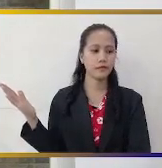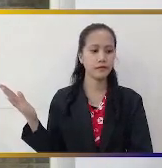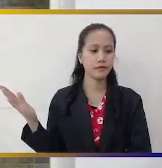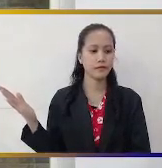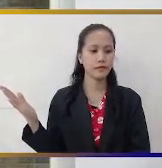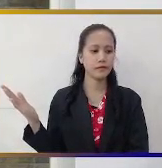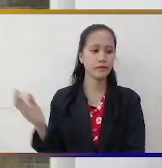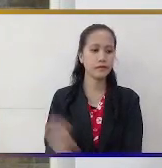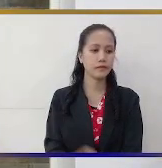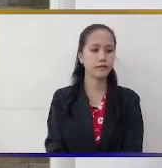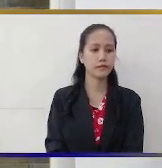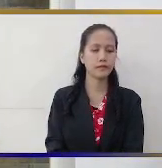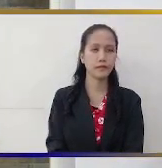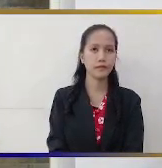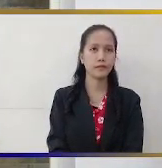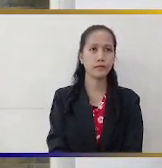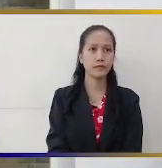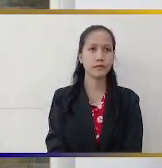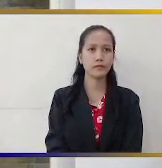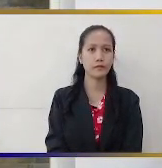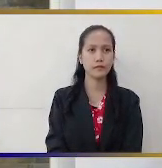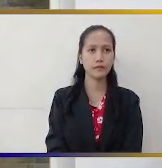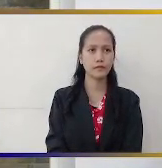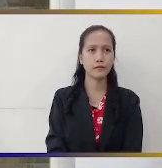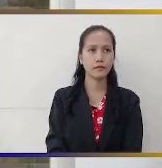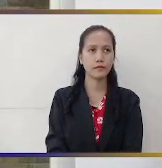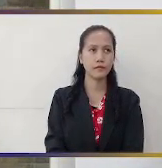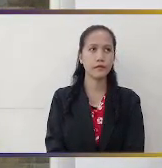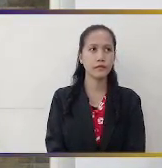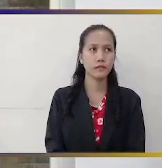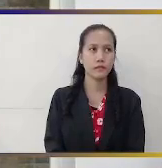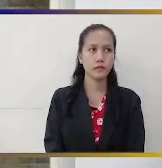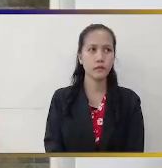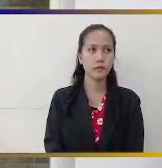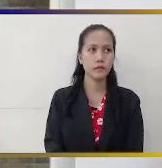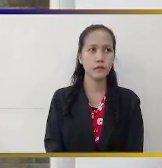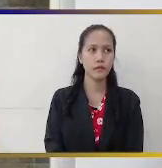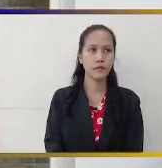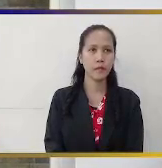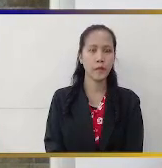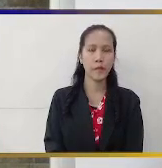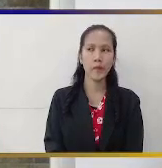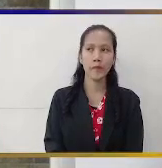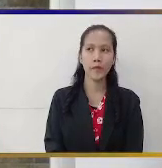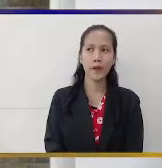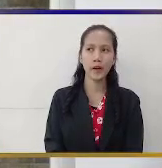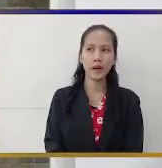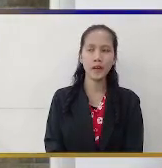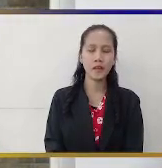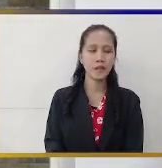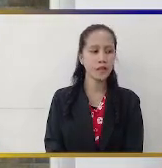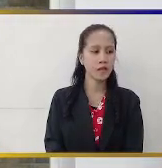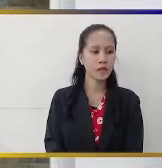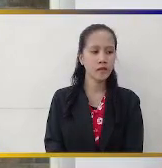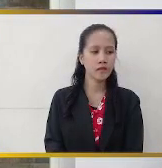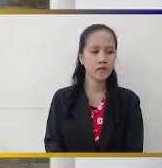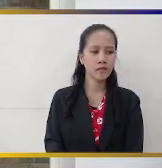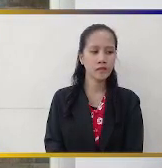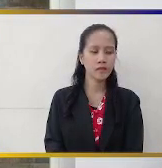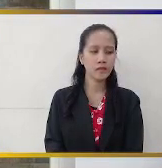expectation, the final point is, all were dead. Except that Jesus